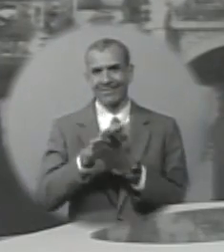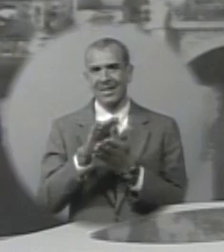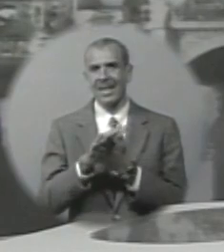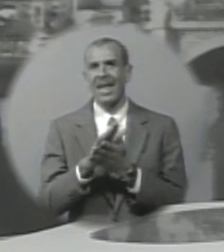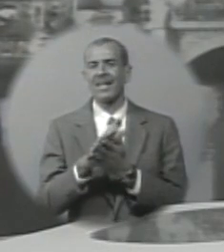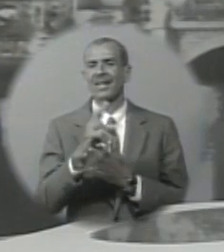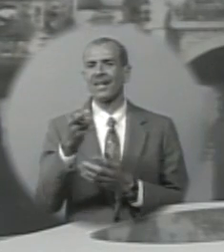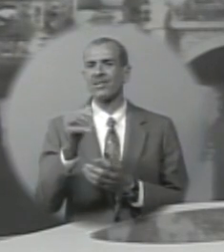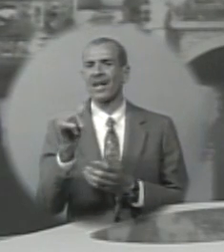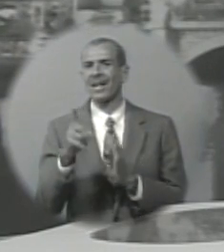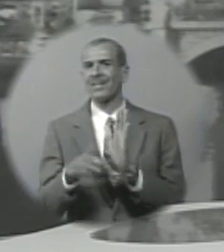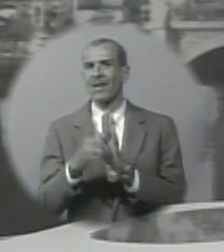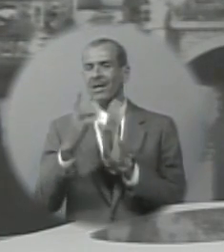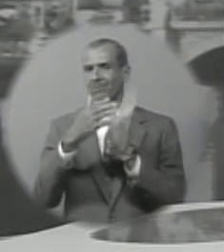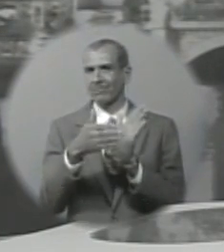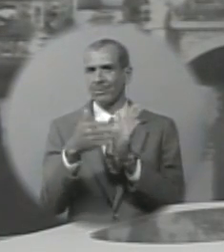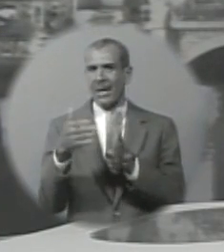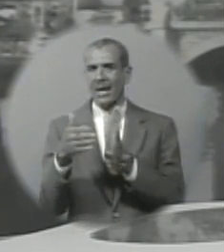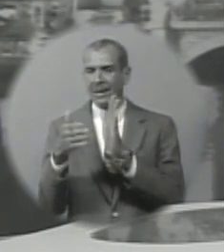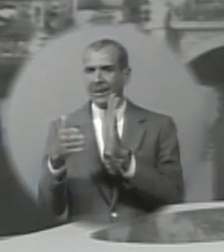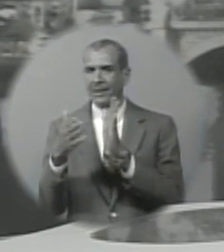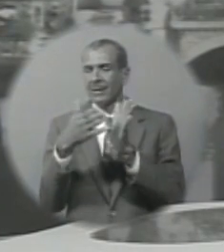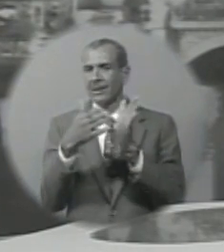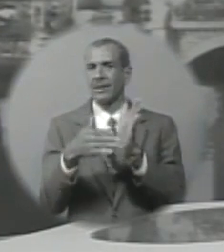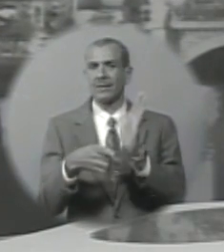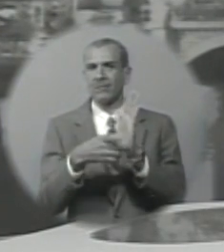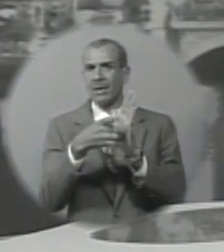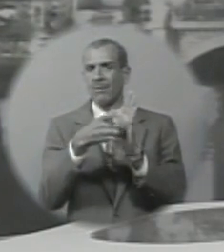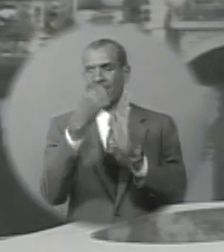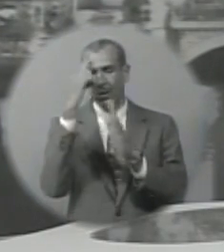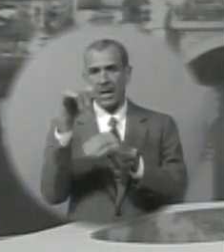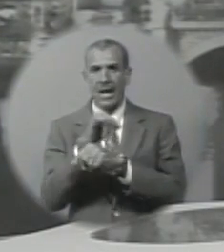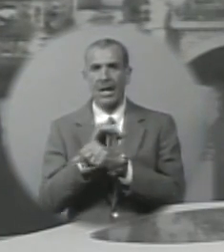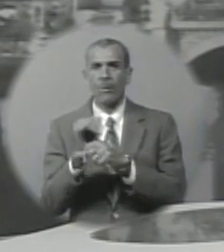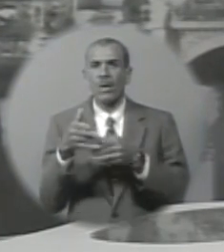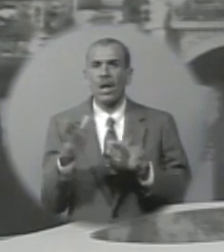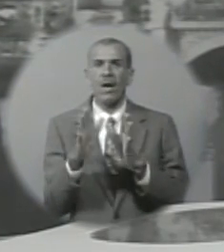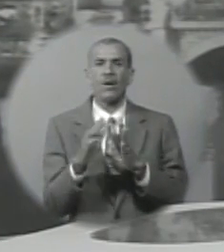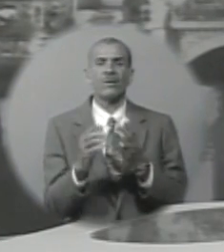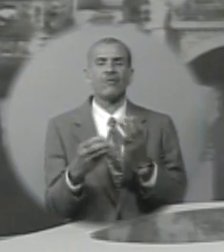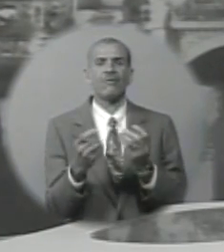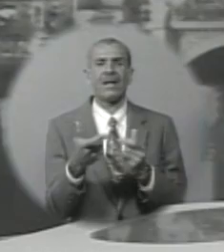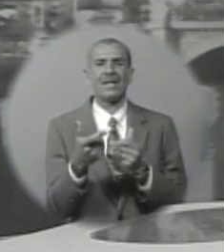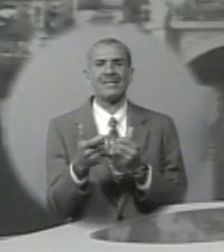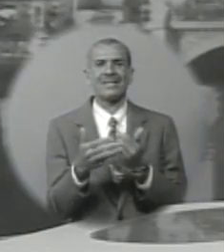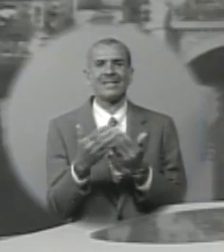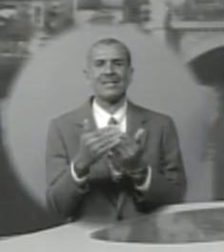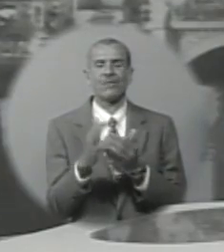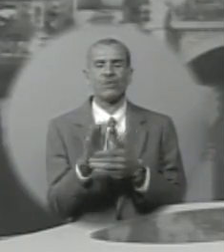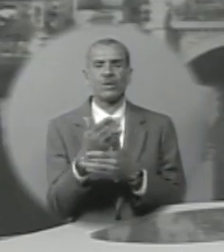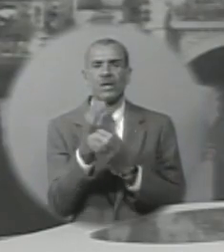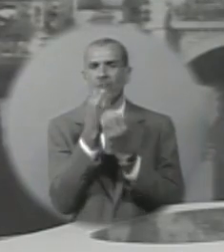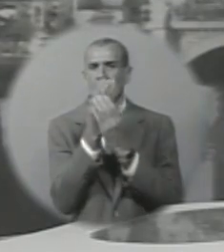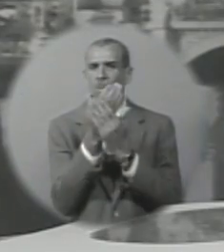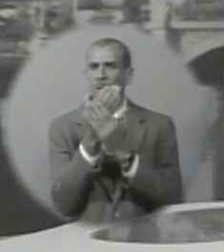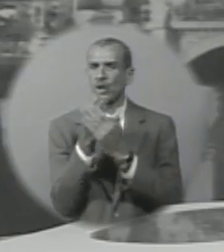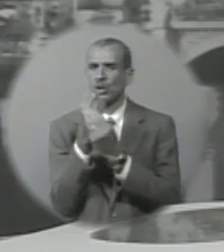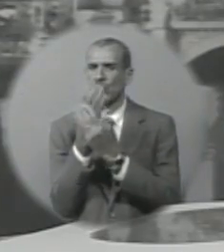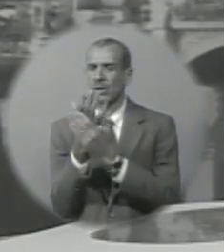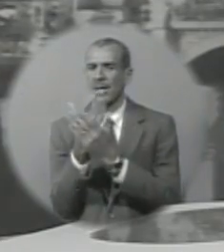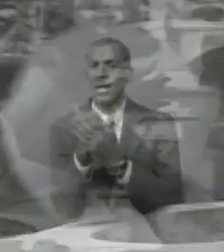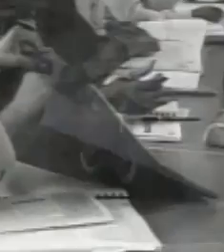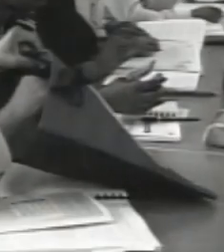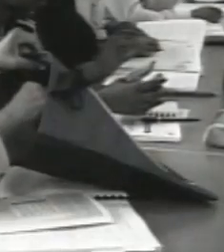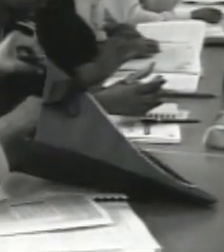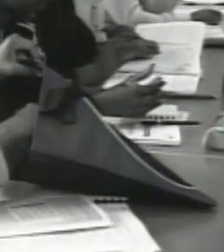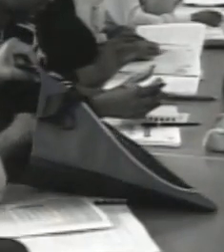human resource development strategy being developed for the island will allow for the fast, easy and timely sharing of information. The strategy is now